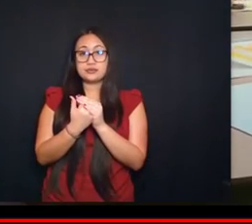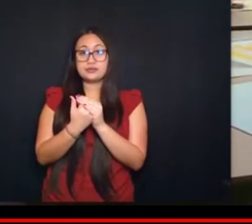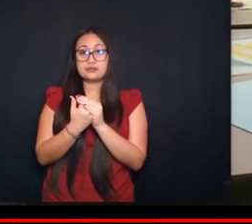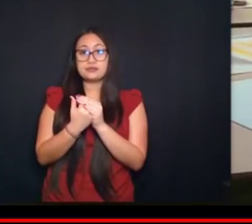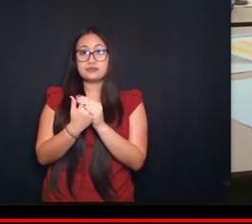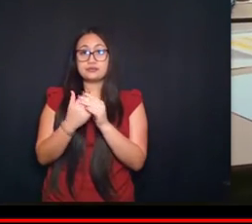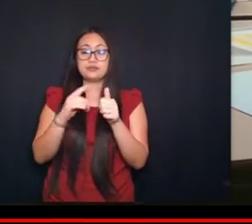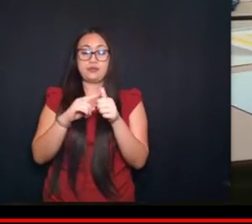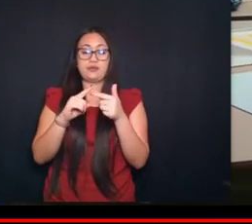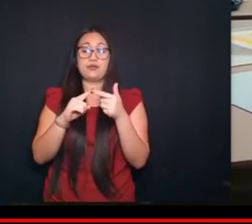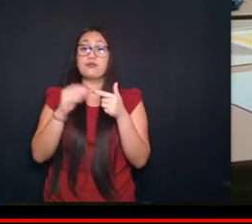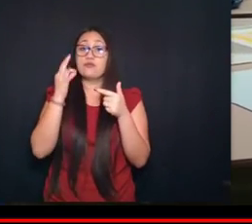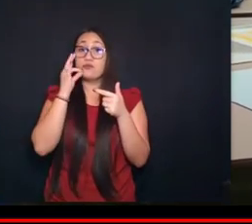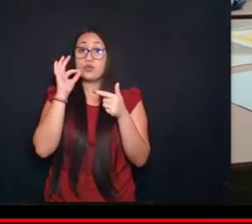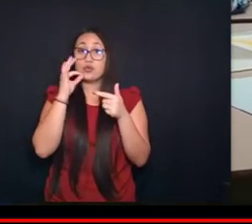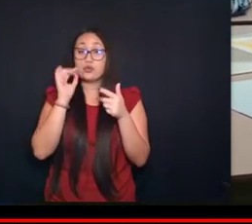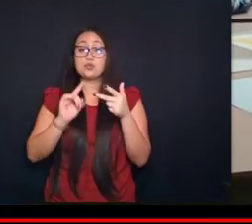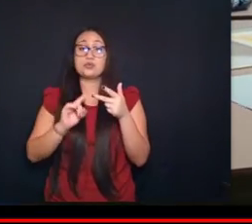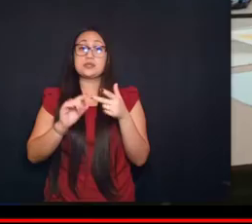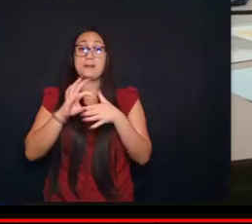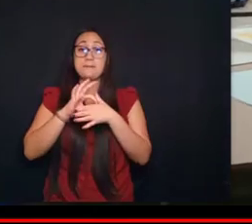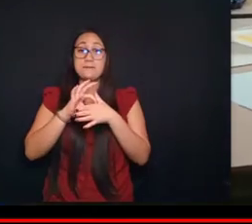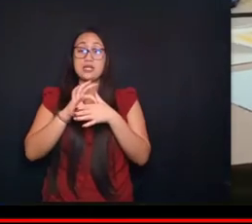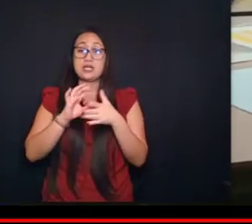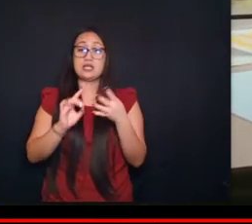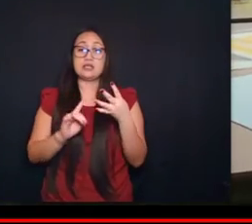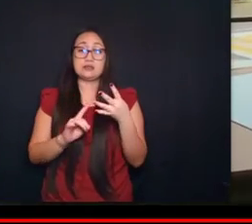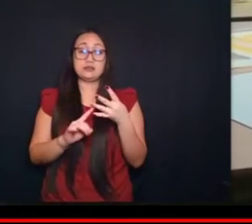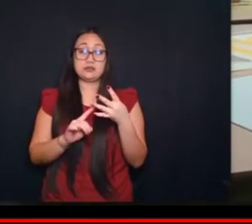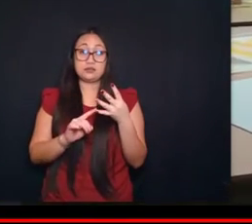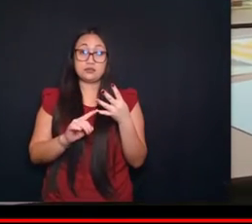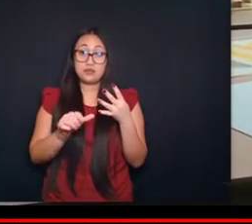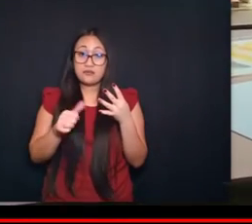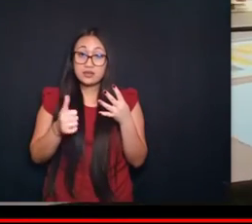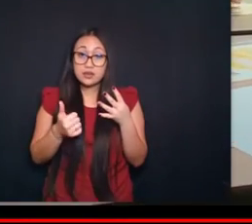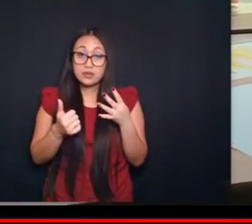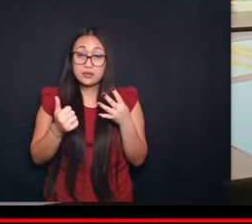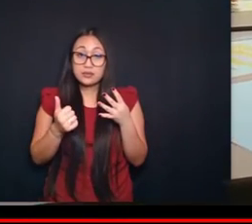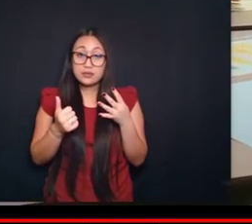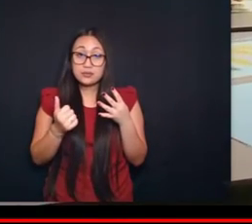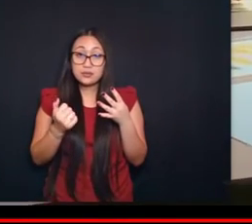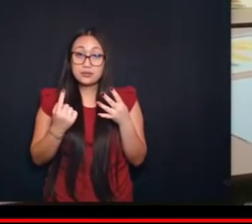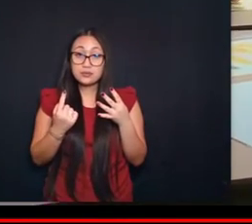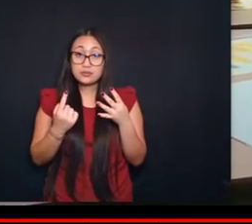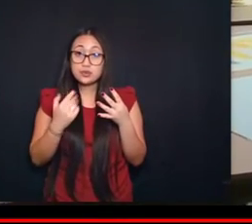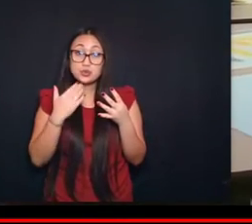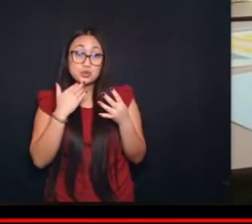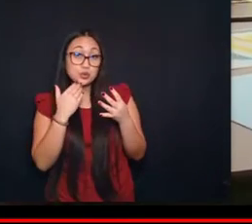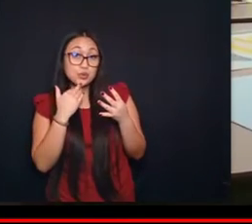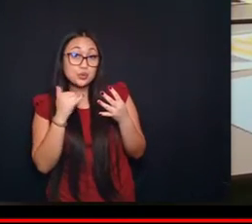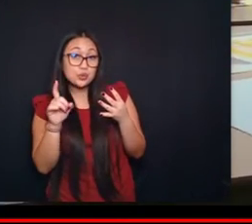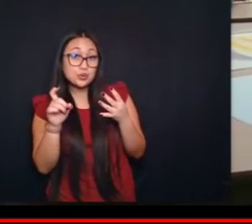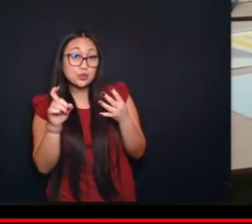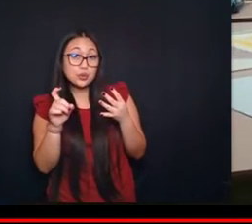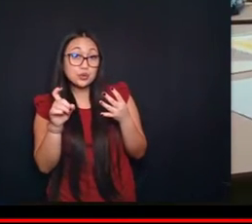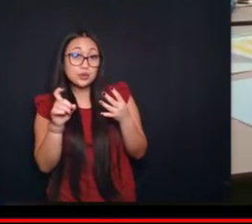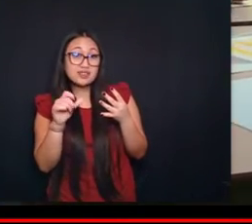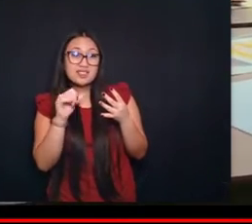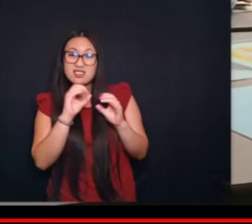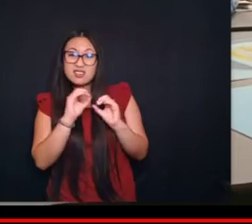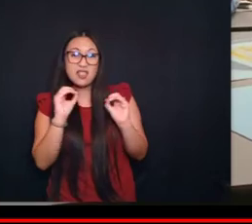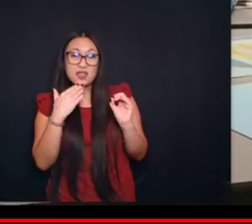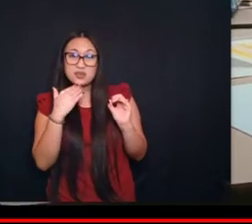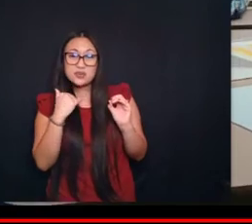Okay, fruit, meat. Do you have anything else? Do you have any sugar? Nothing